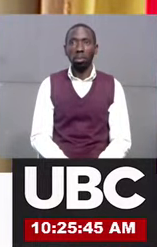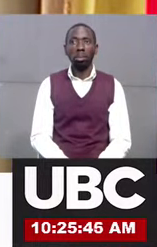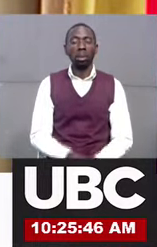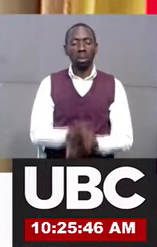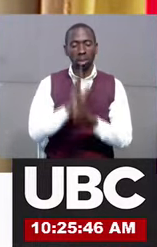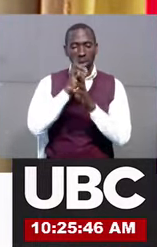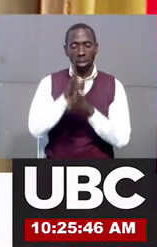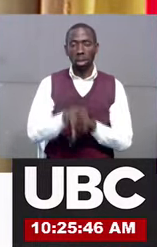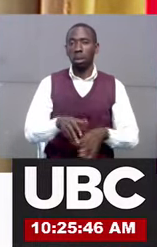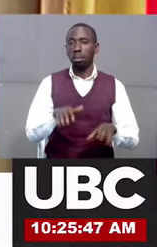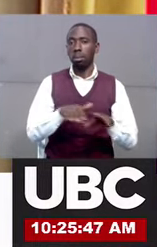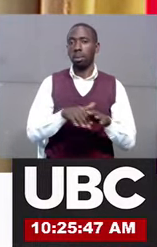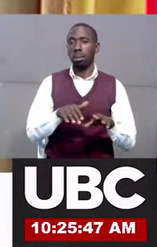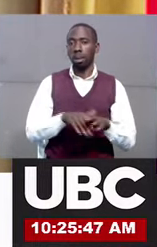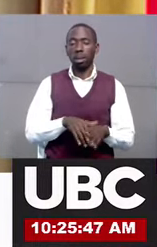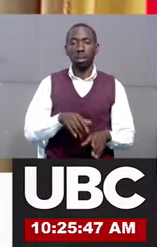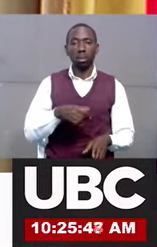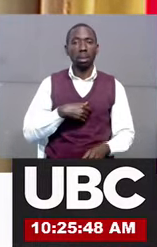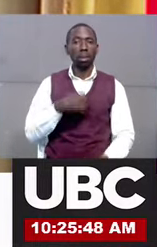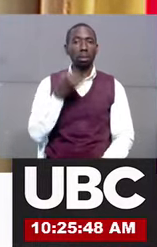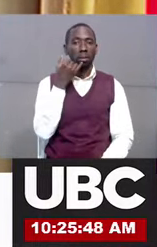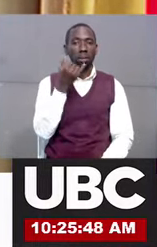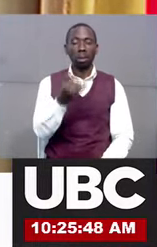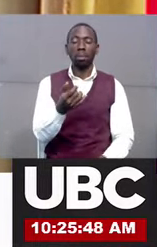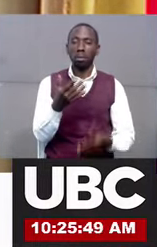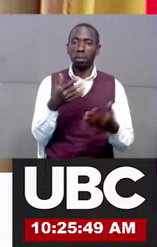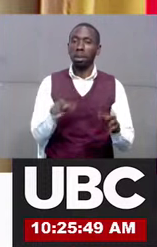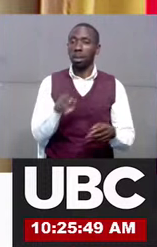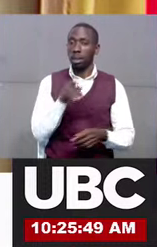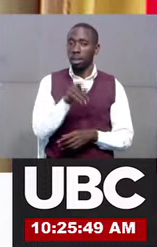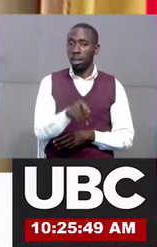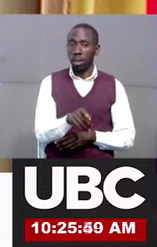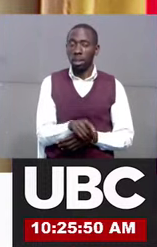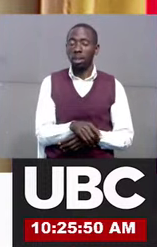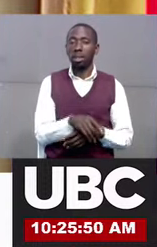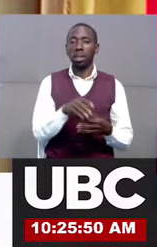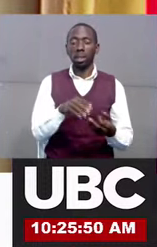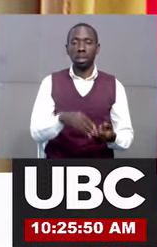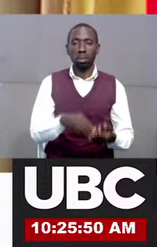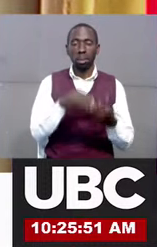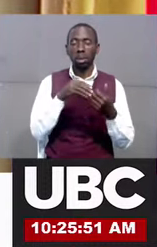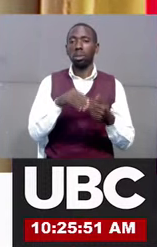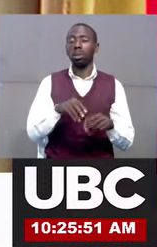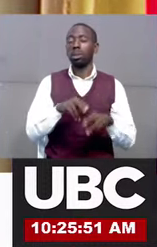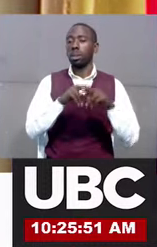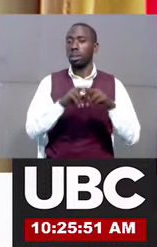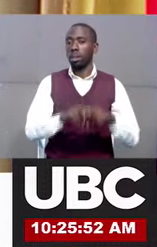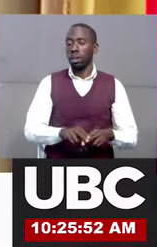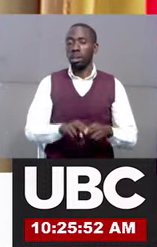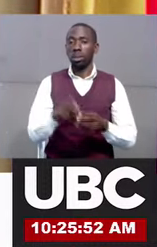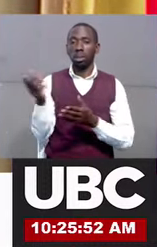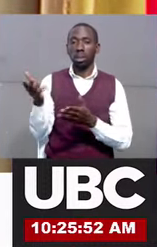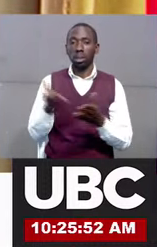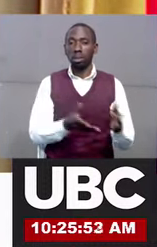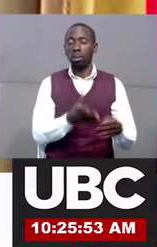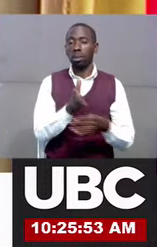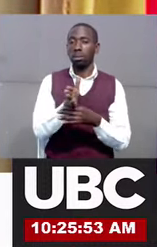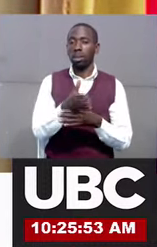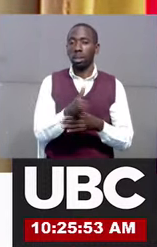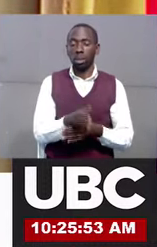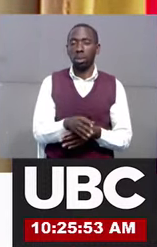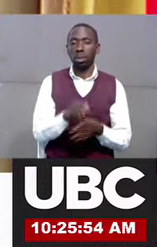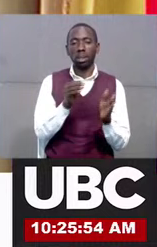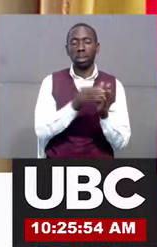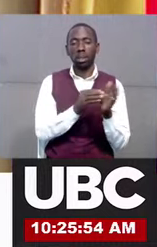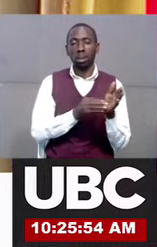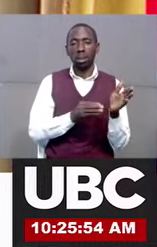Honourable members, as I told you, this is more of a special sitting to receive the ministerial statements. So let's